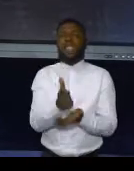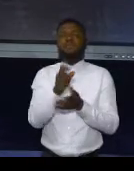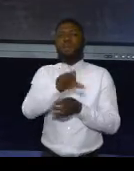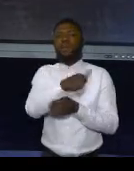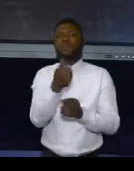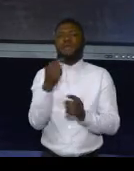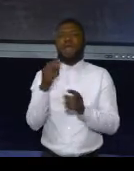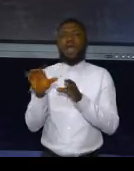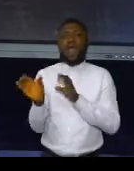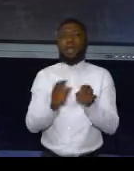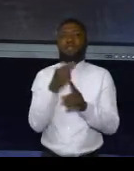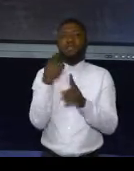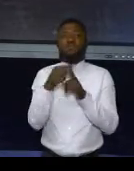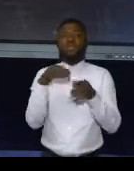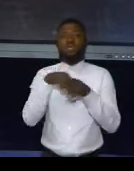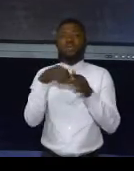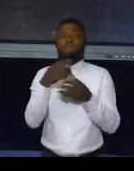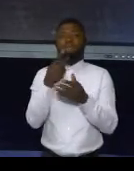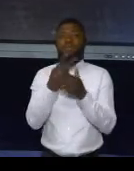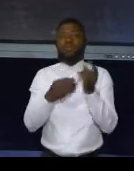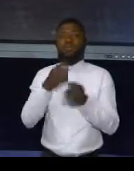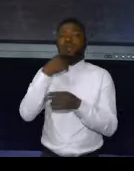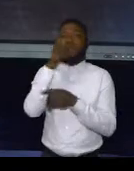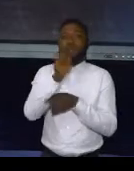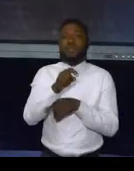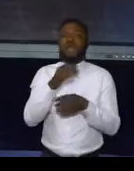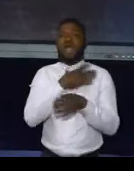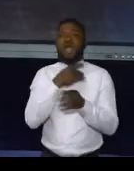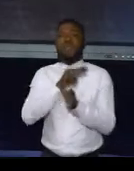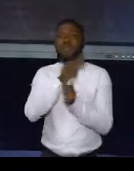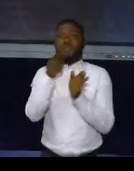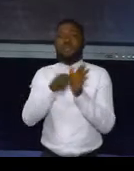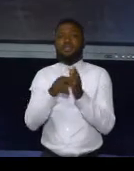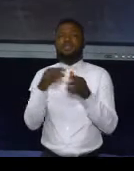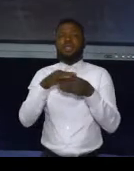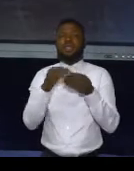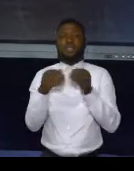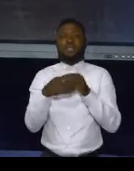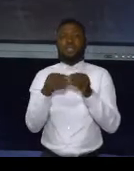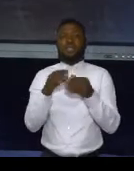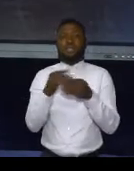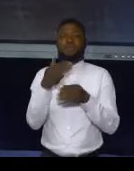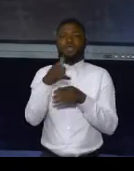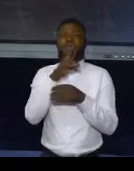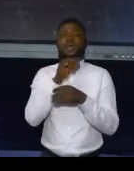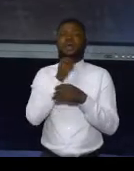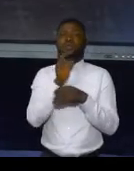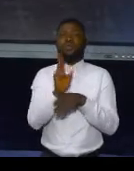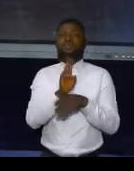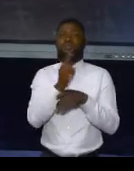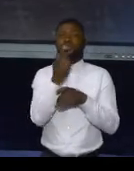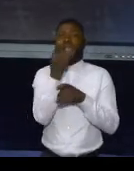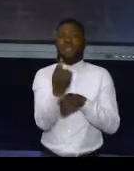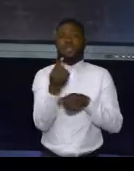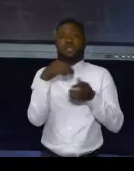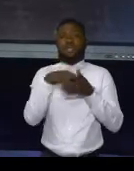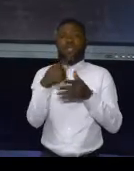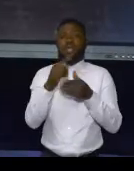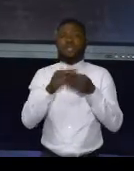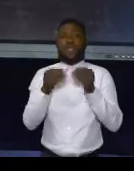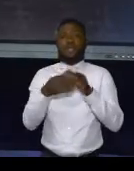help other verbs in both affirmative and negative sentences. They are not used alone